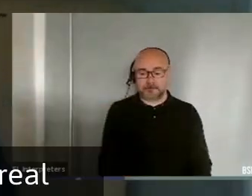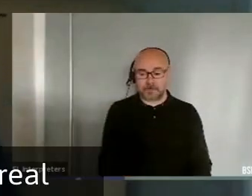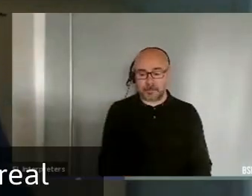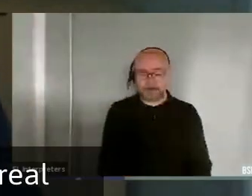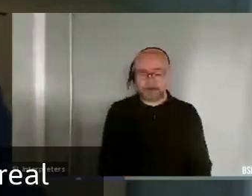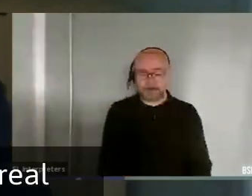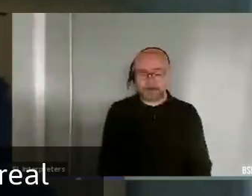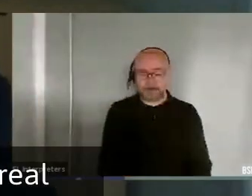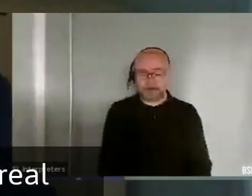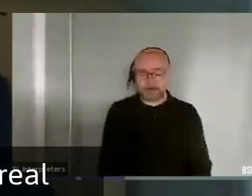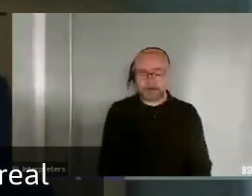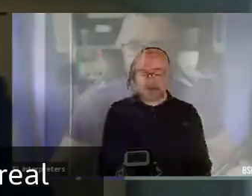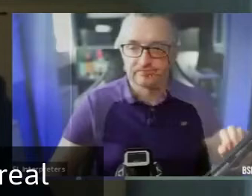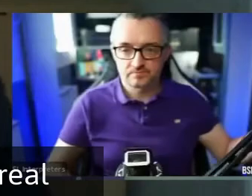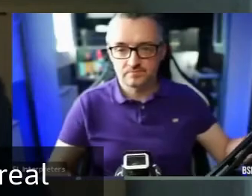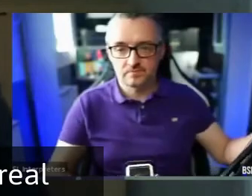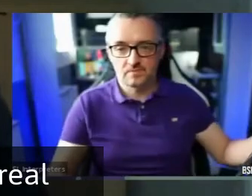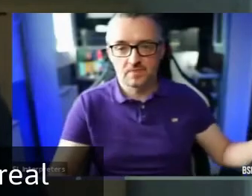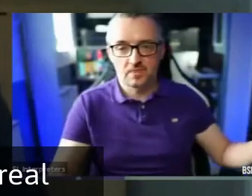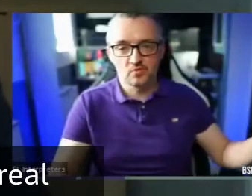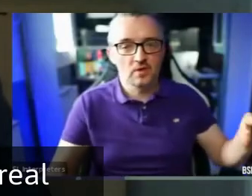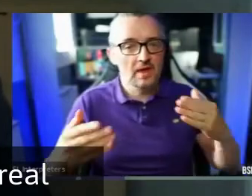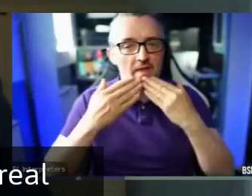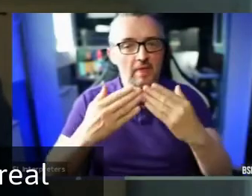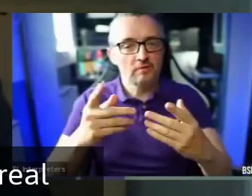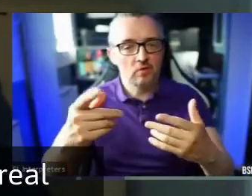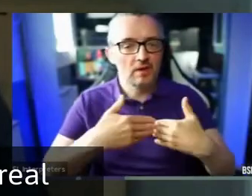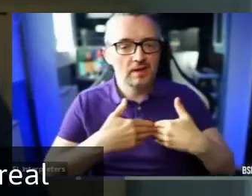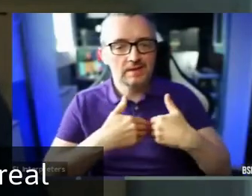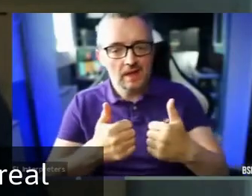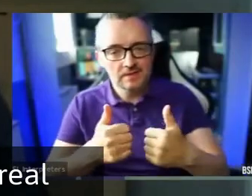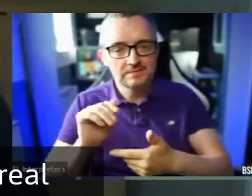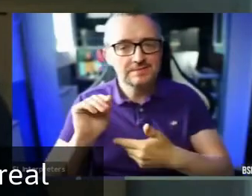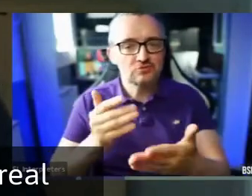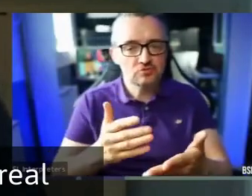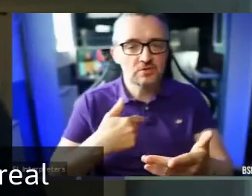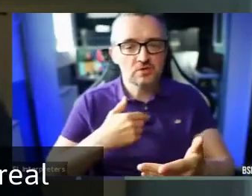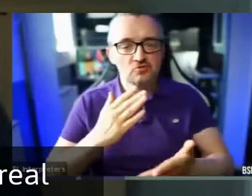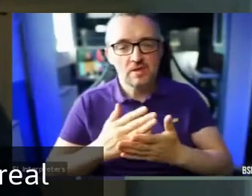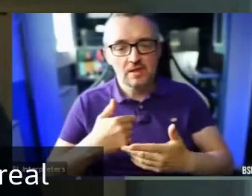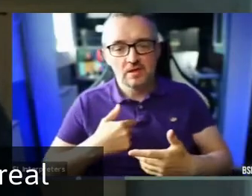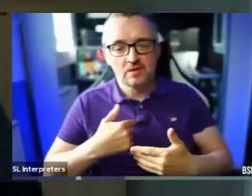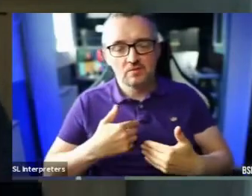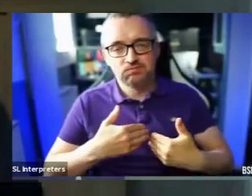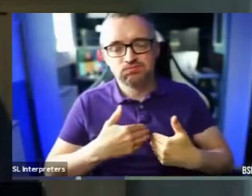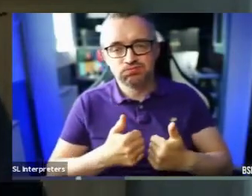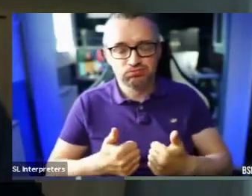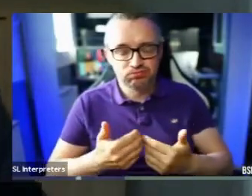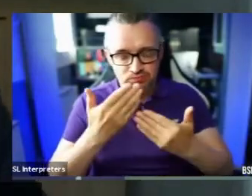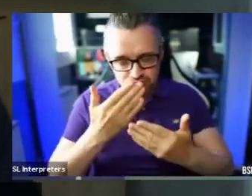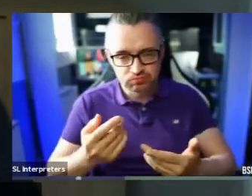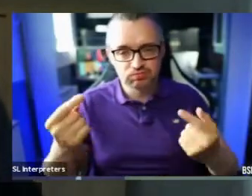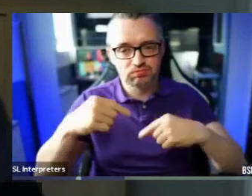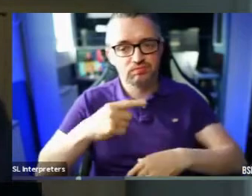suppose for me, it's truly humbling and a real honour to be invited to give this talk today. I've known